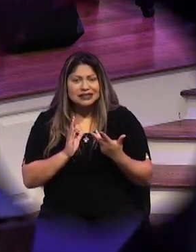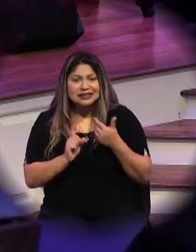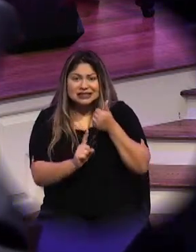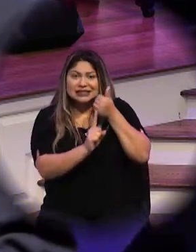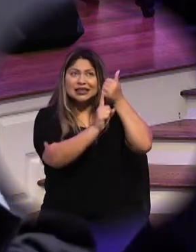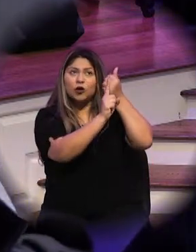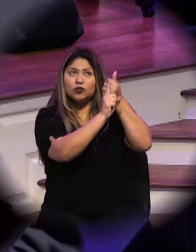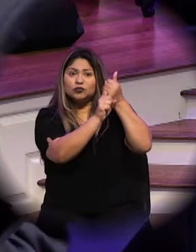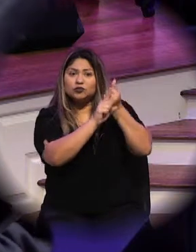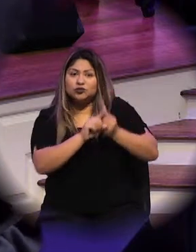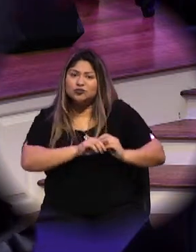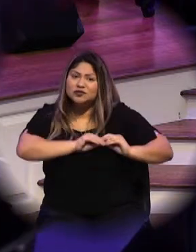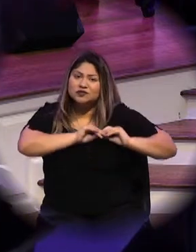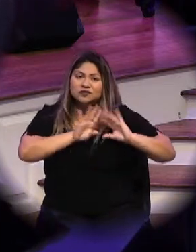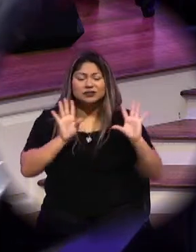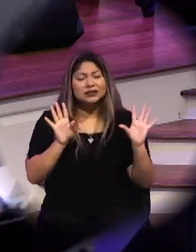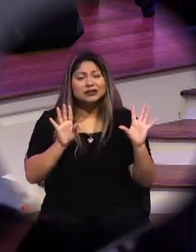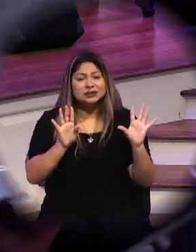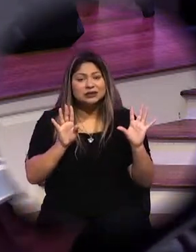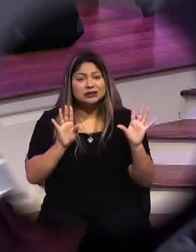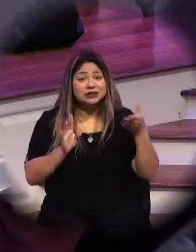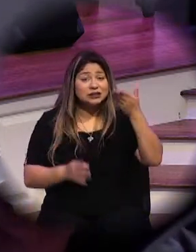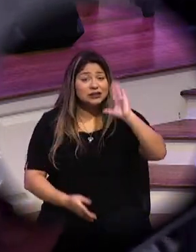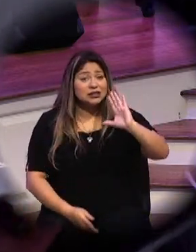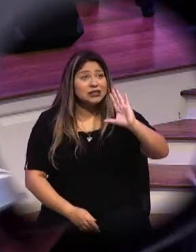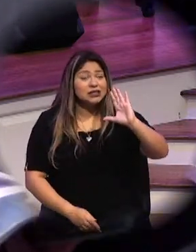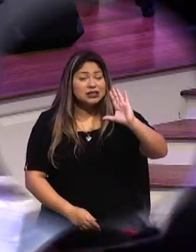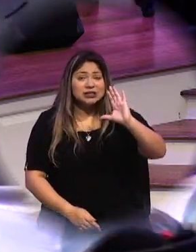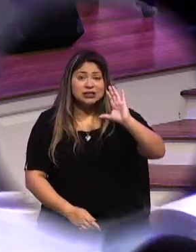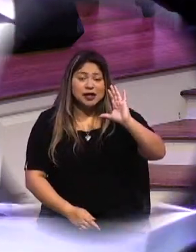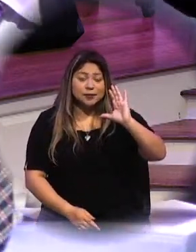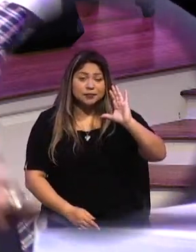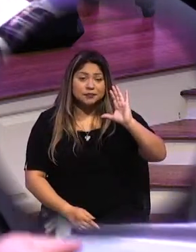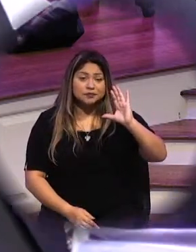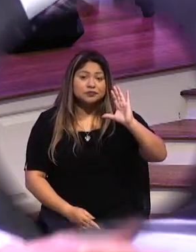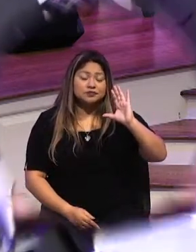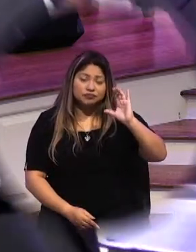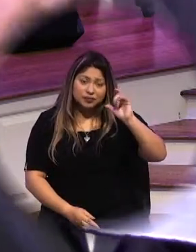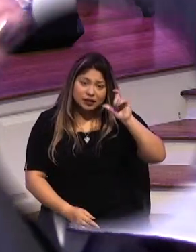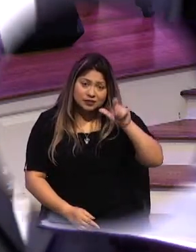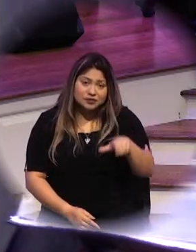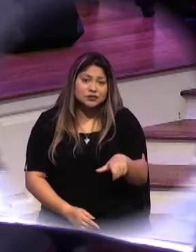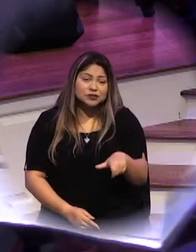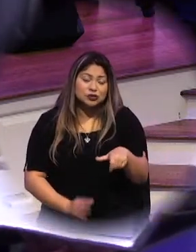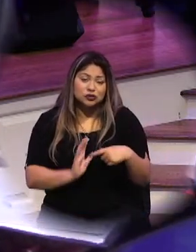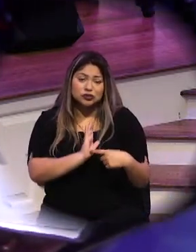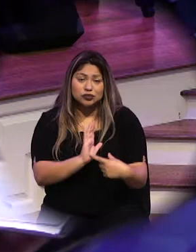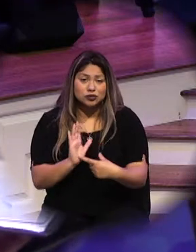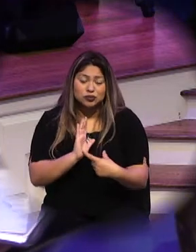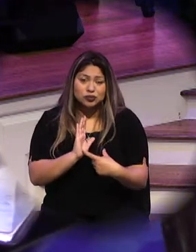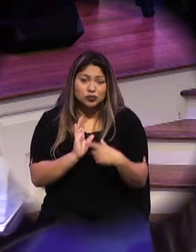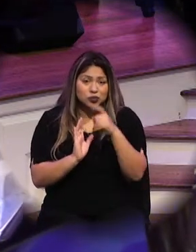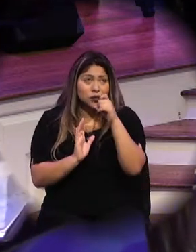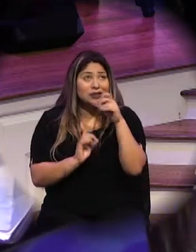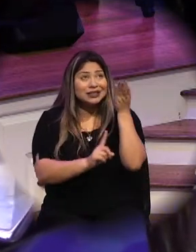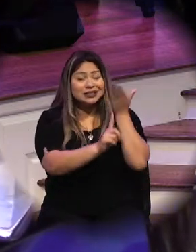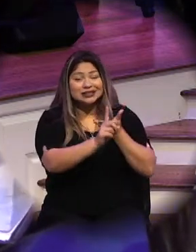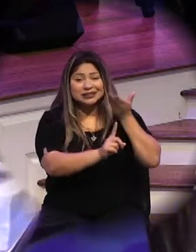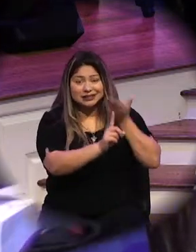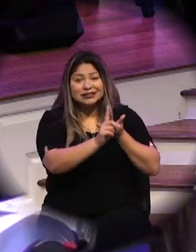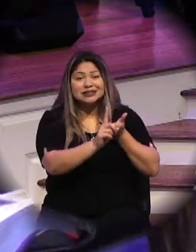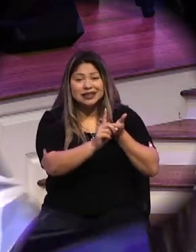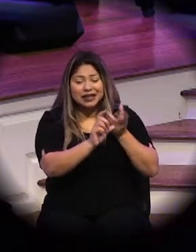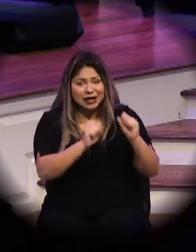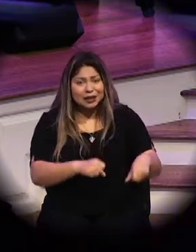that God, who is completely other than us, he has to make himself known in order for us to know him intimately.